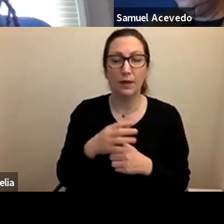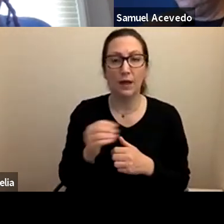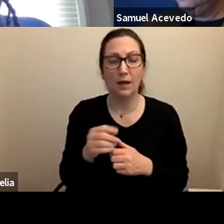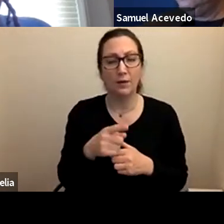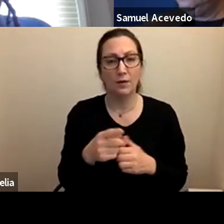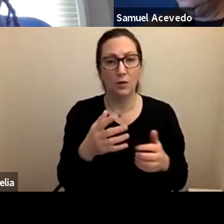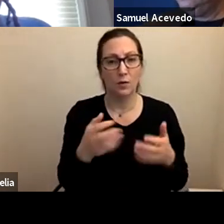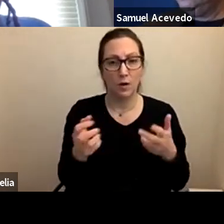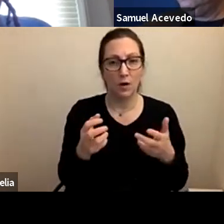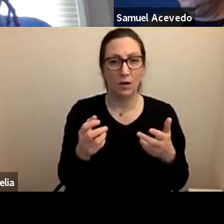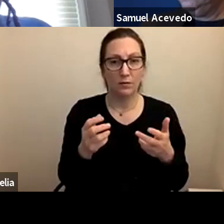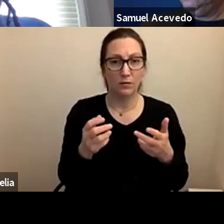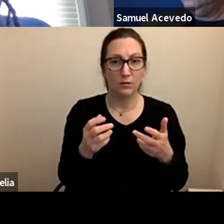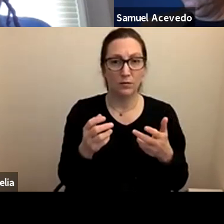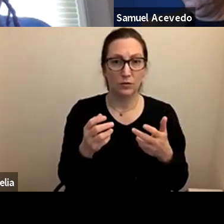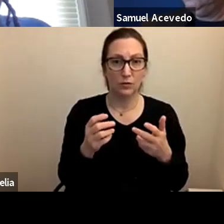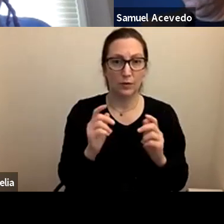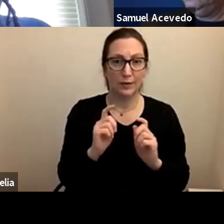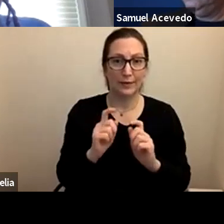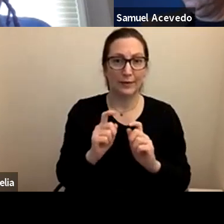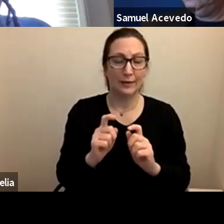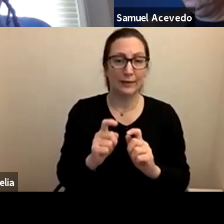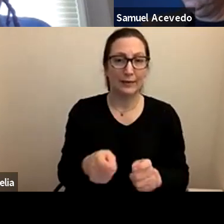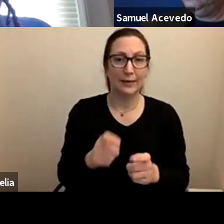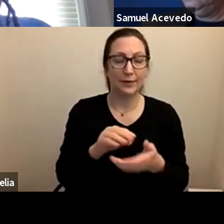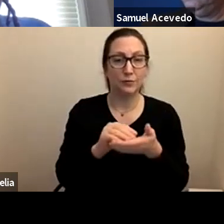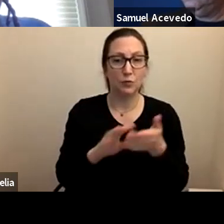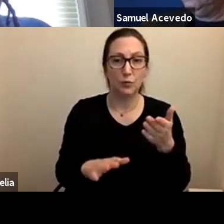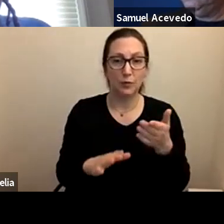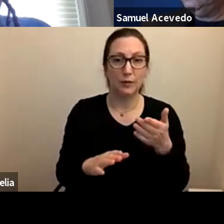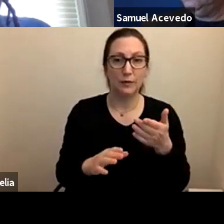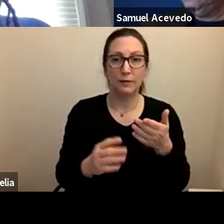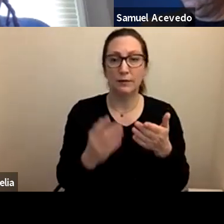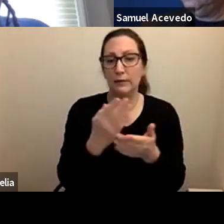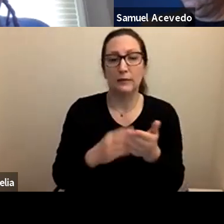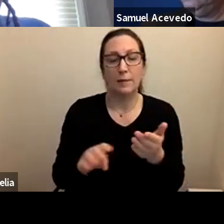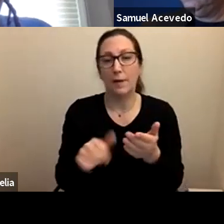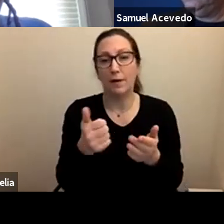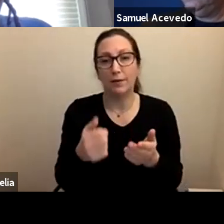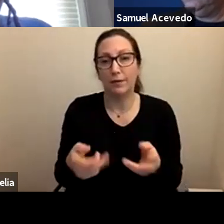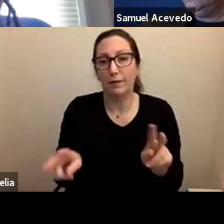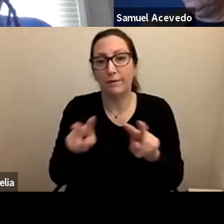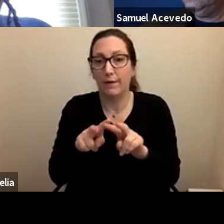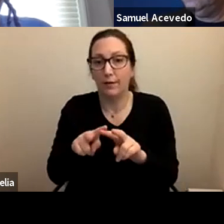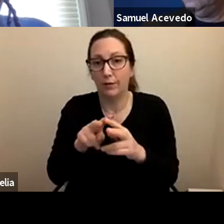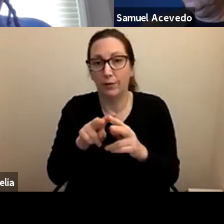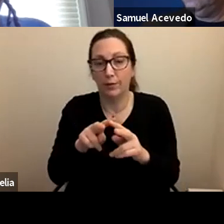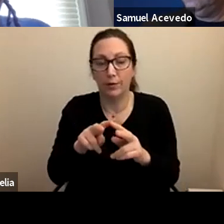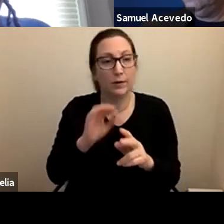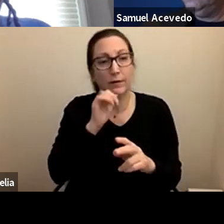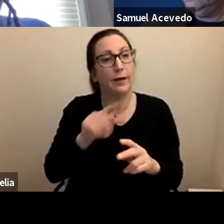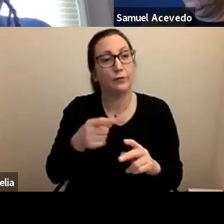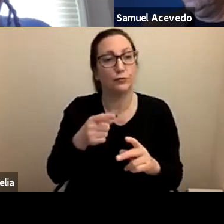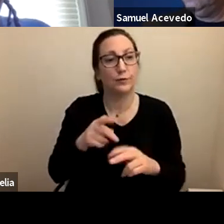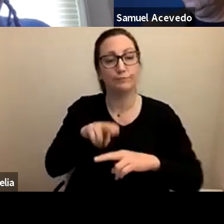the students some value added that goes beyond, you know, the class and